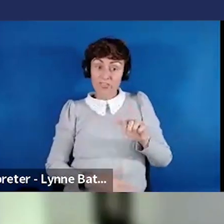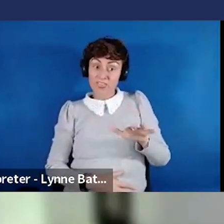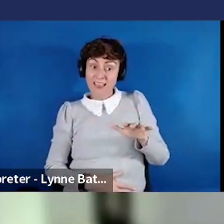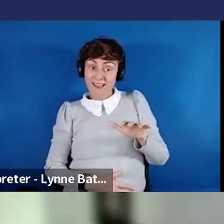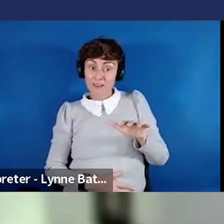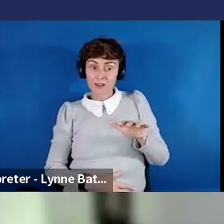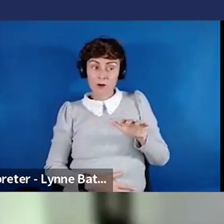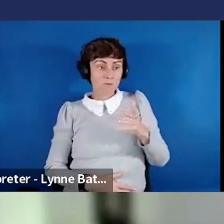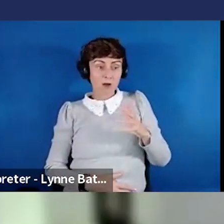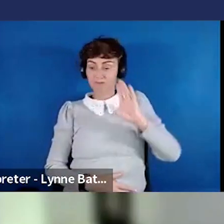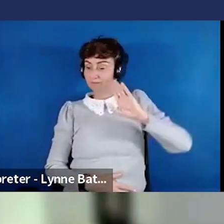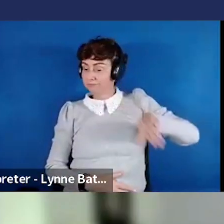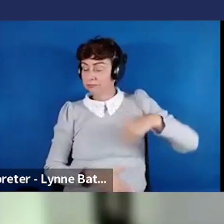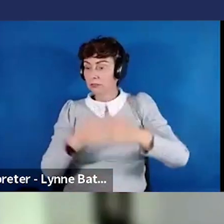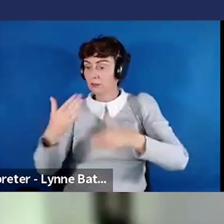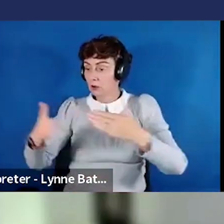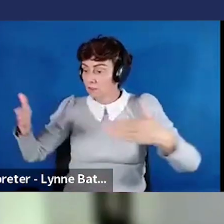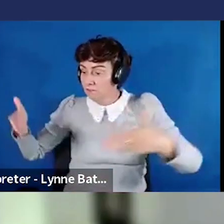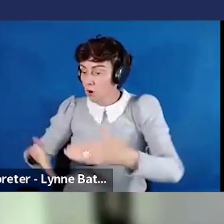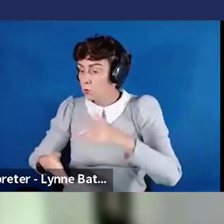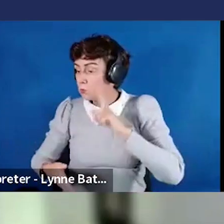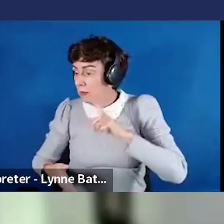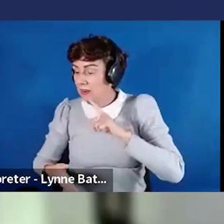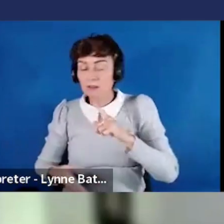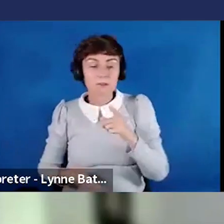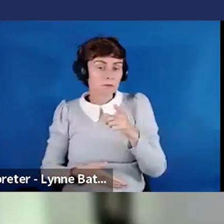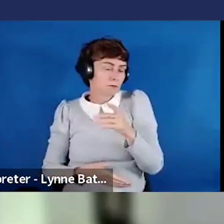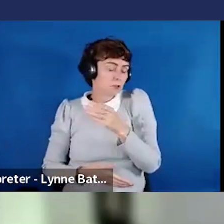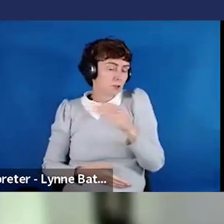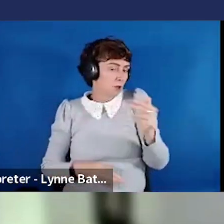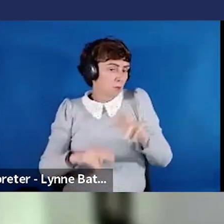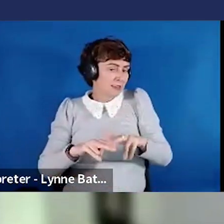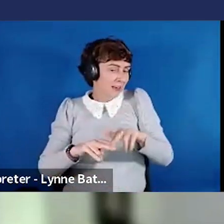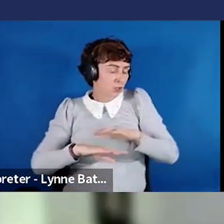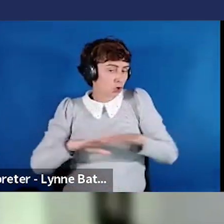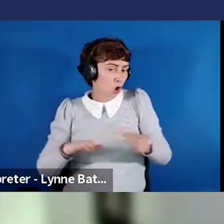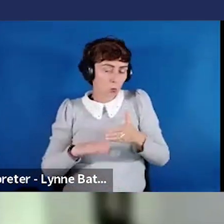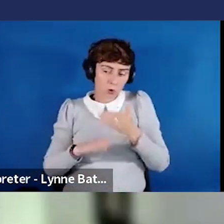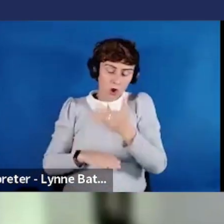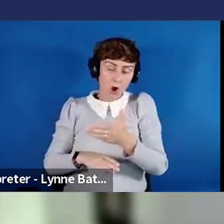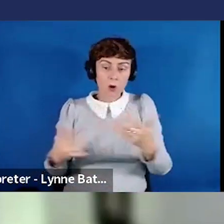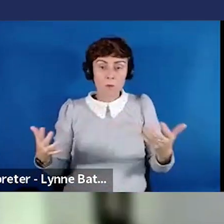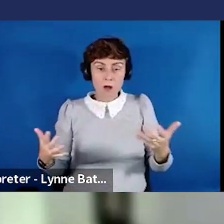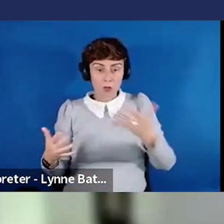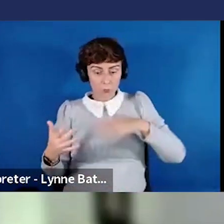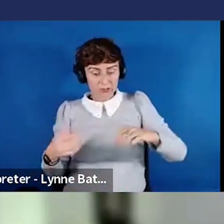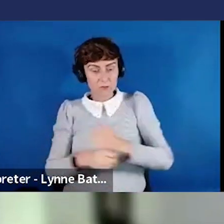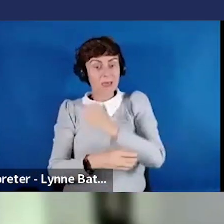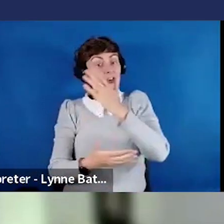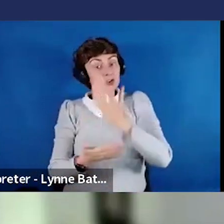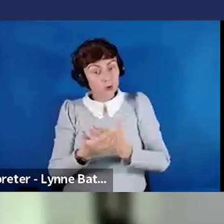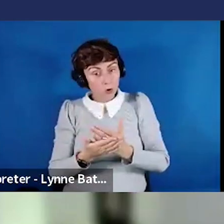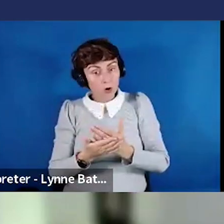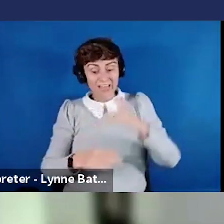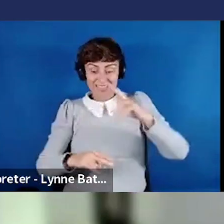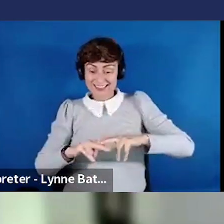usually. And there might be some that don't, but they're smaller numbers. Make sure resources are really clear that dads are going to